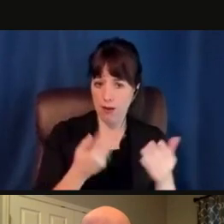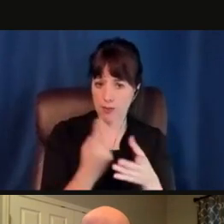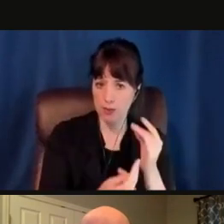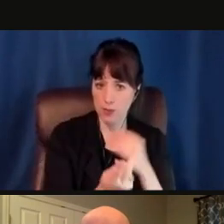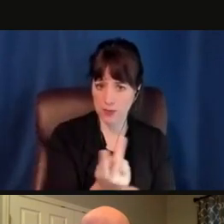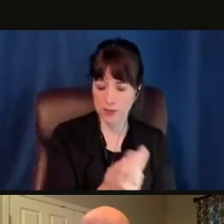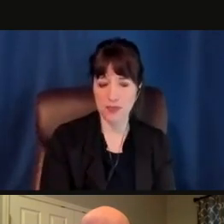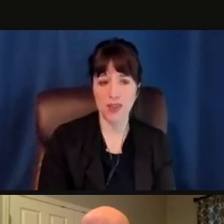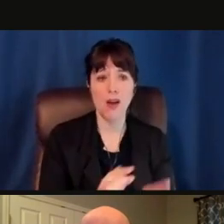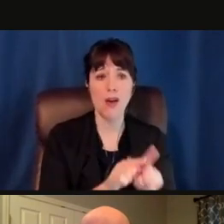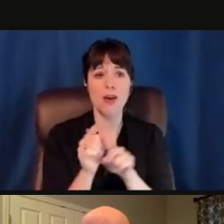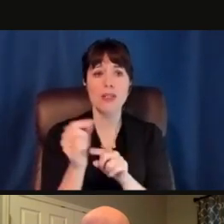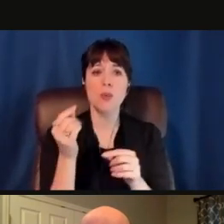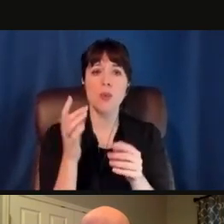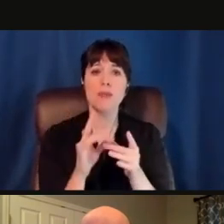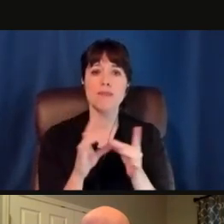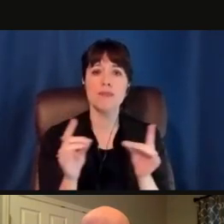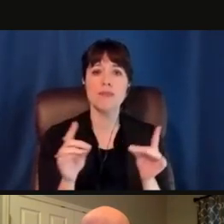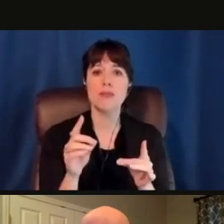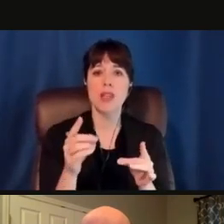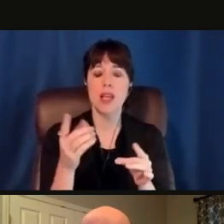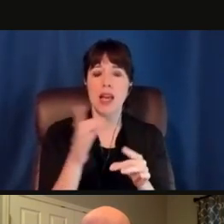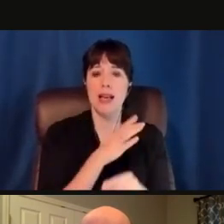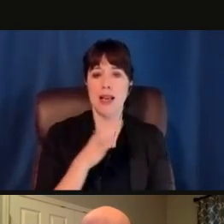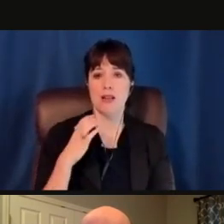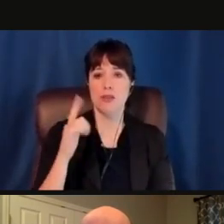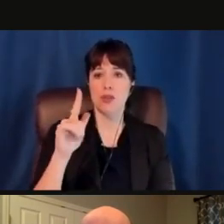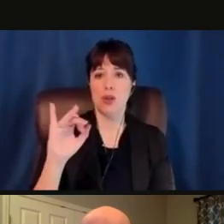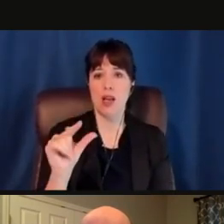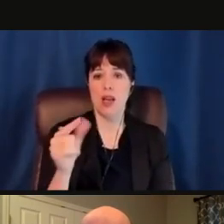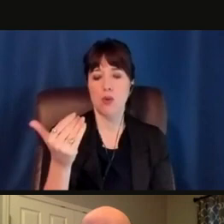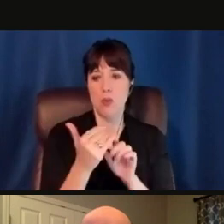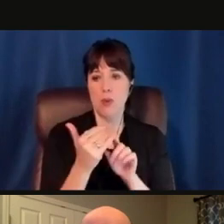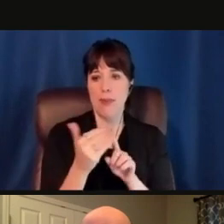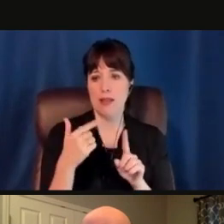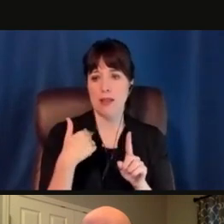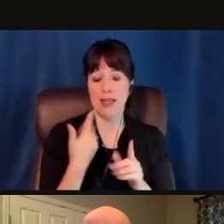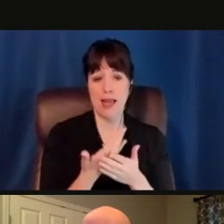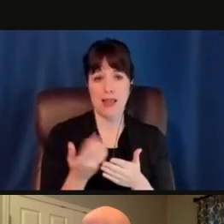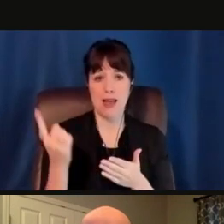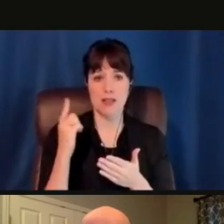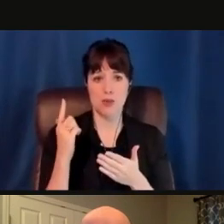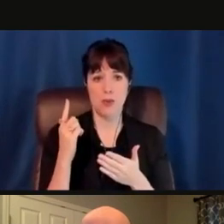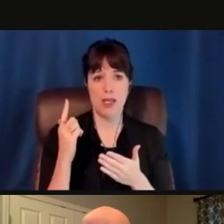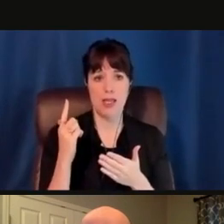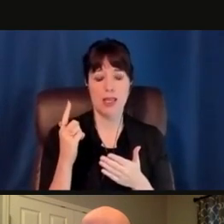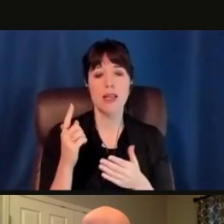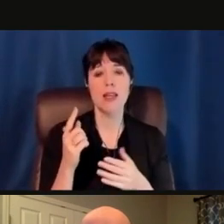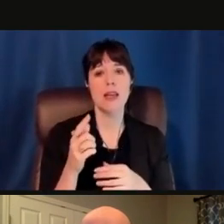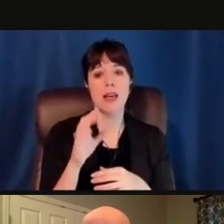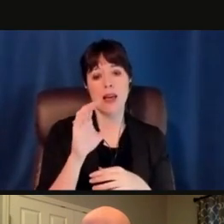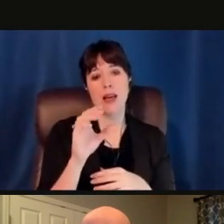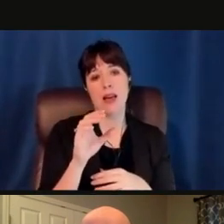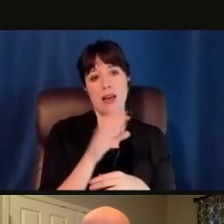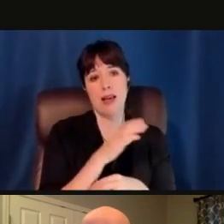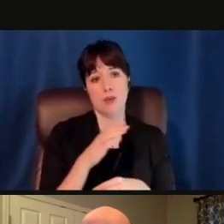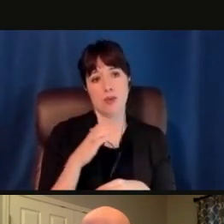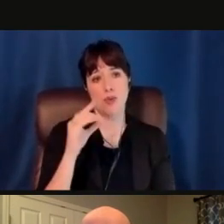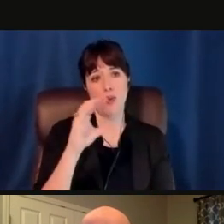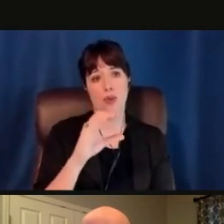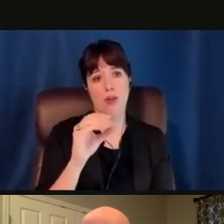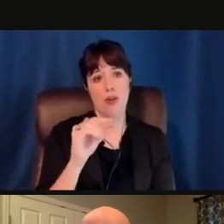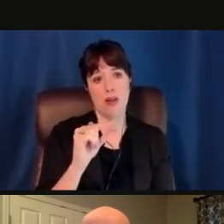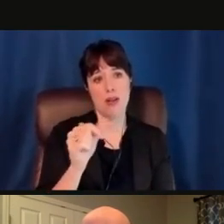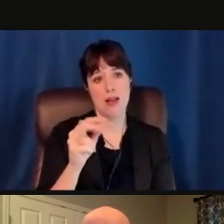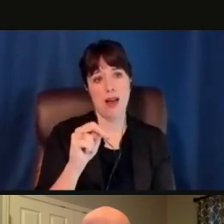mention, Councilor Young reminded me that last week, Councilor Gonzalez and I had the opportunity to tour the